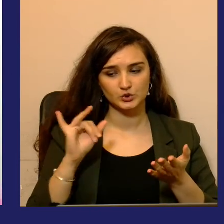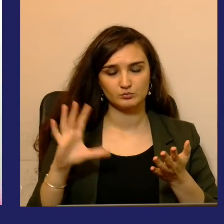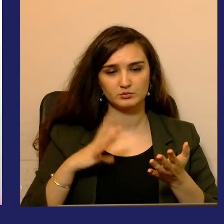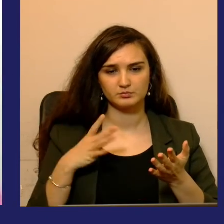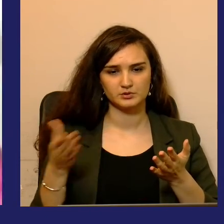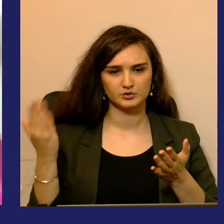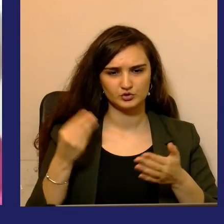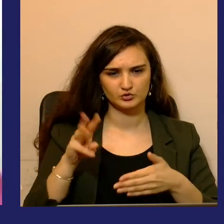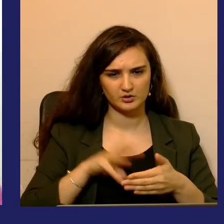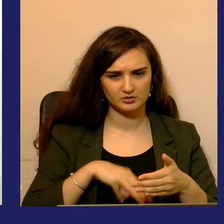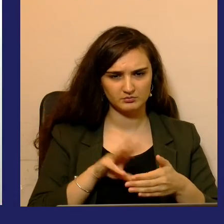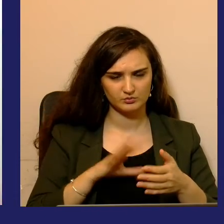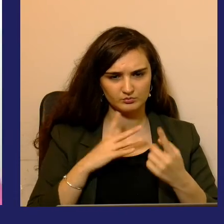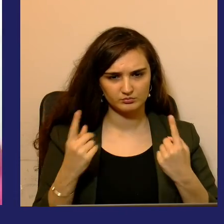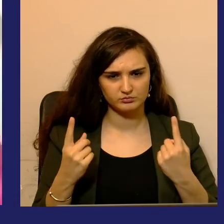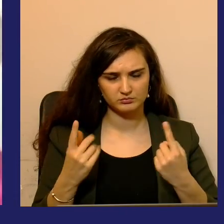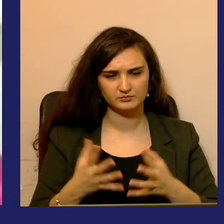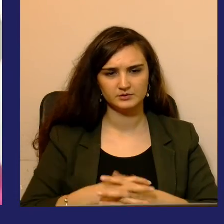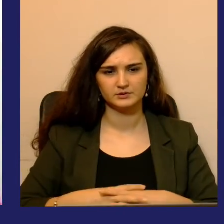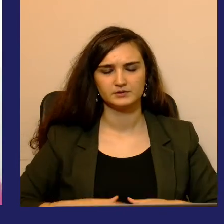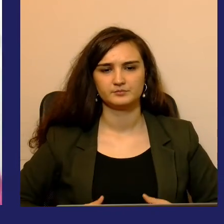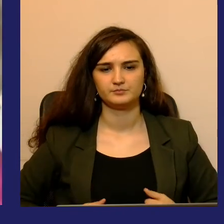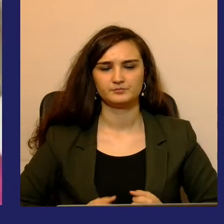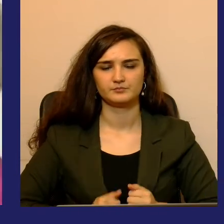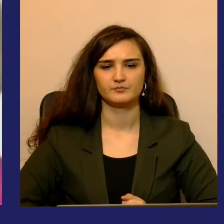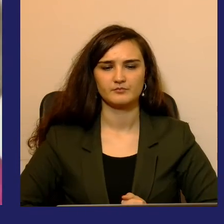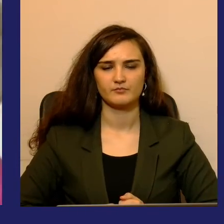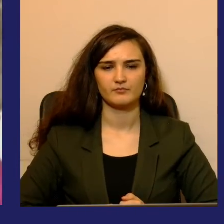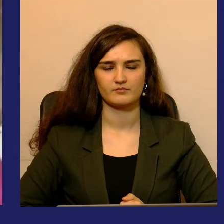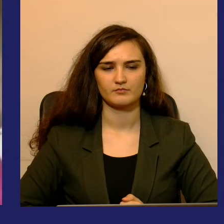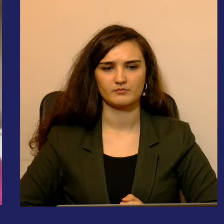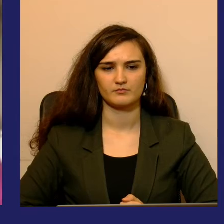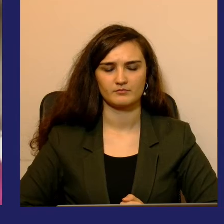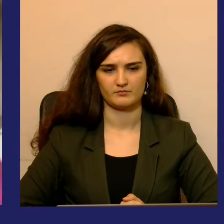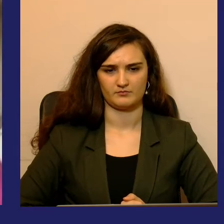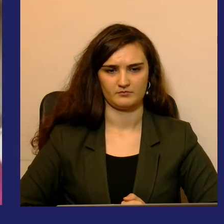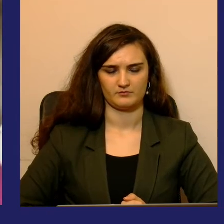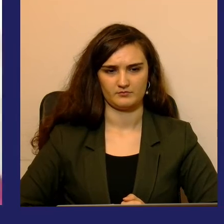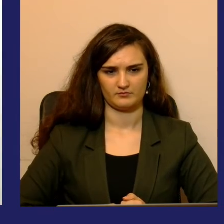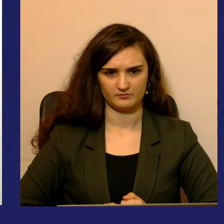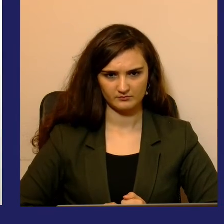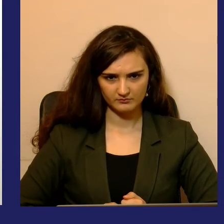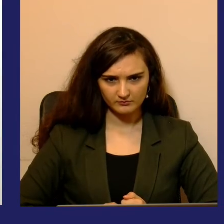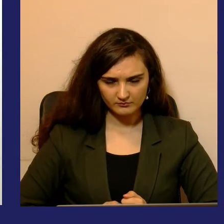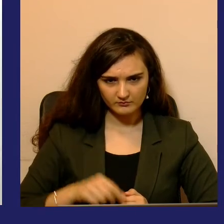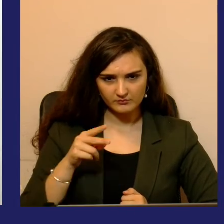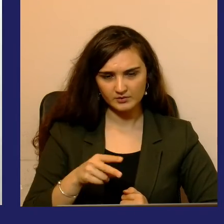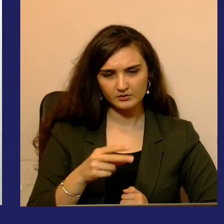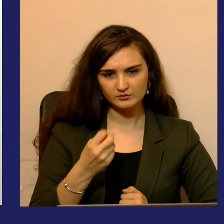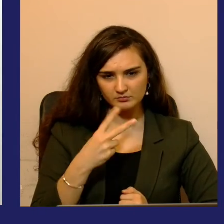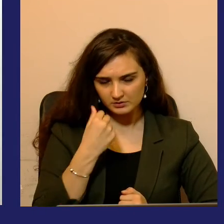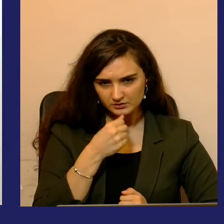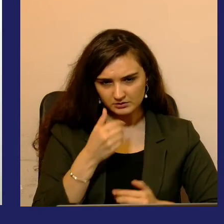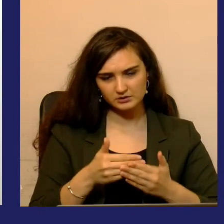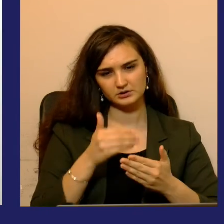basically placed against the new ruling party, the PAN in 2000, and the old ruling party, the PRI,